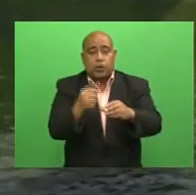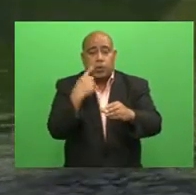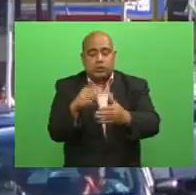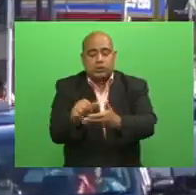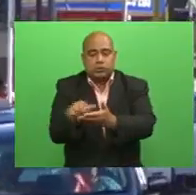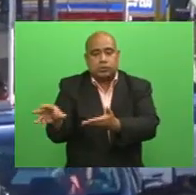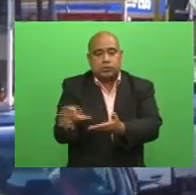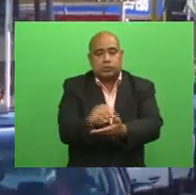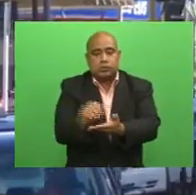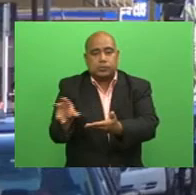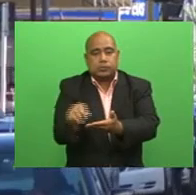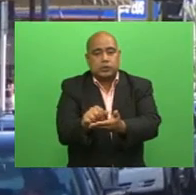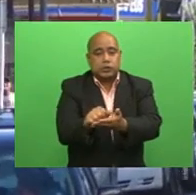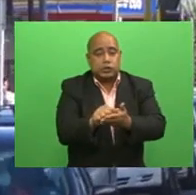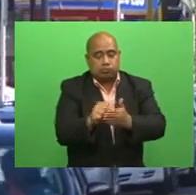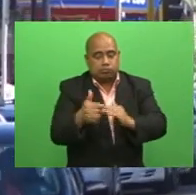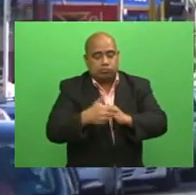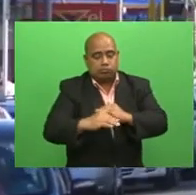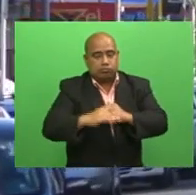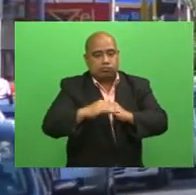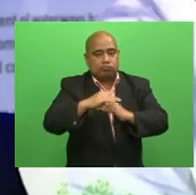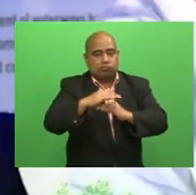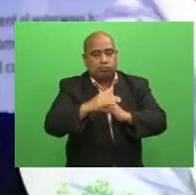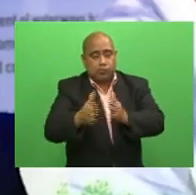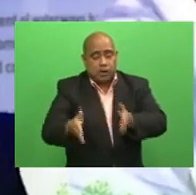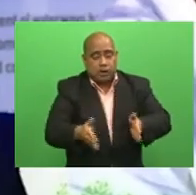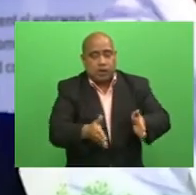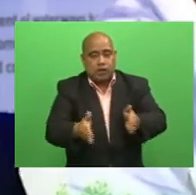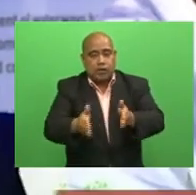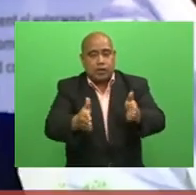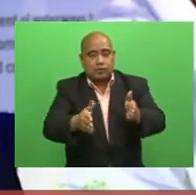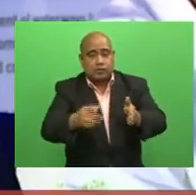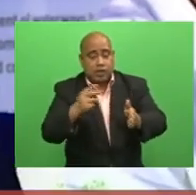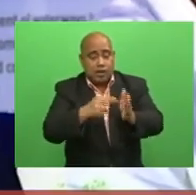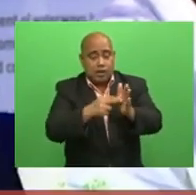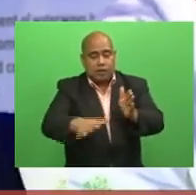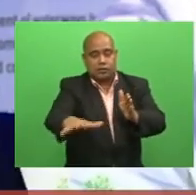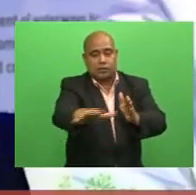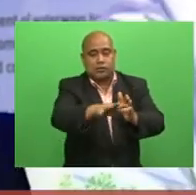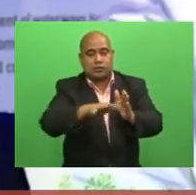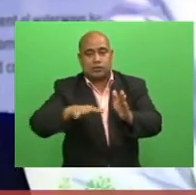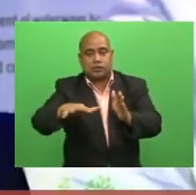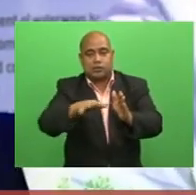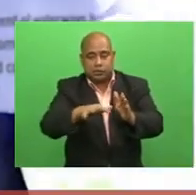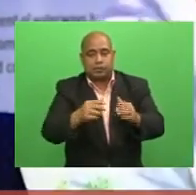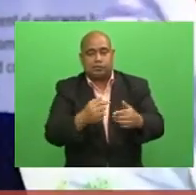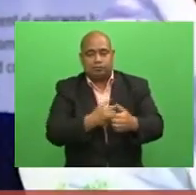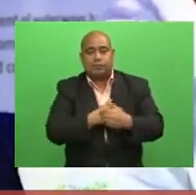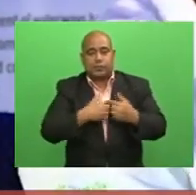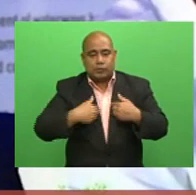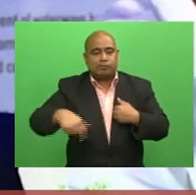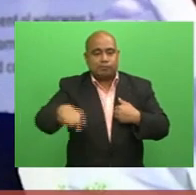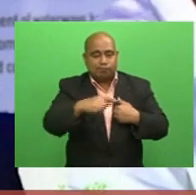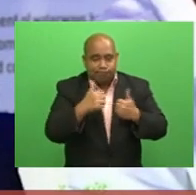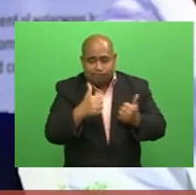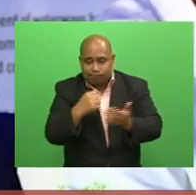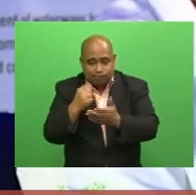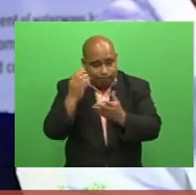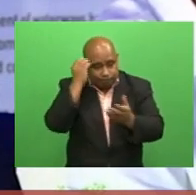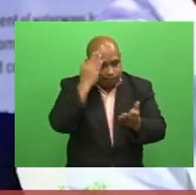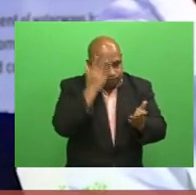levels downstream in the Nandi town area. We've taken decisive steps to avert that